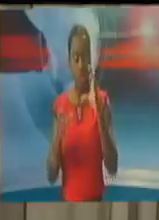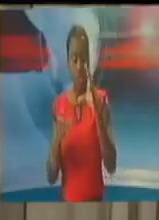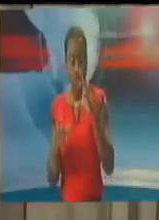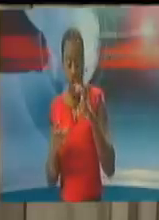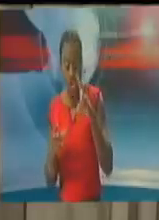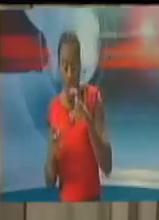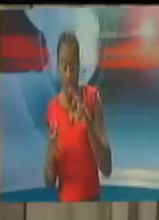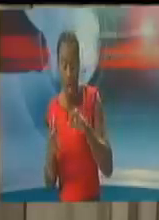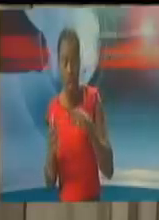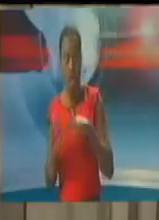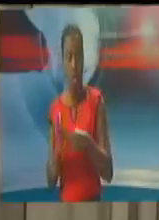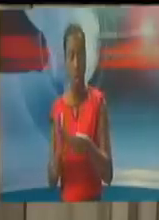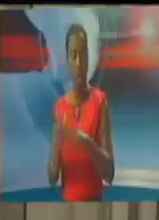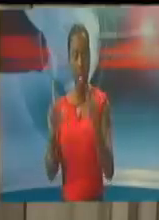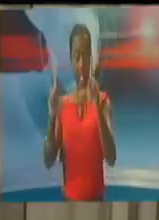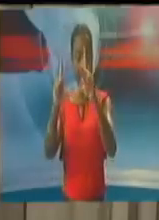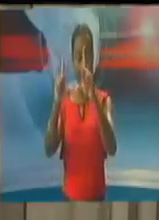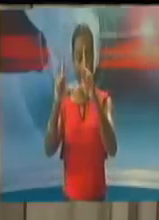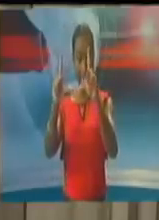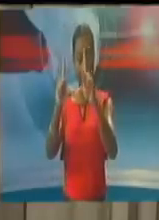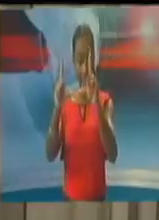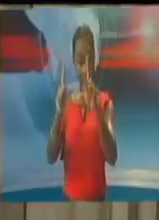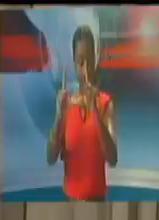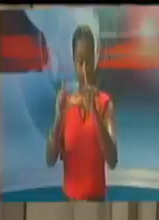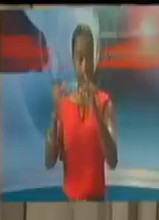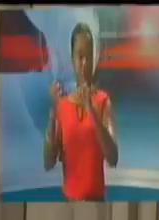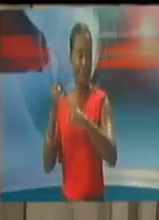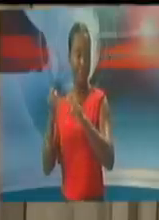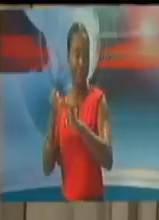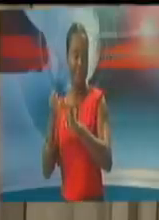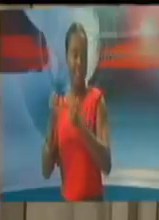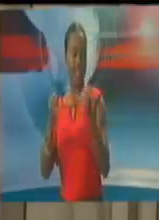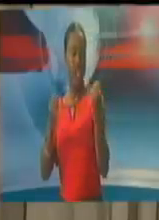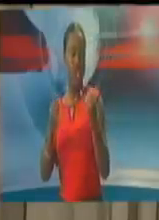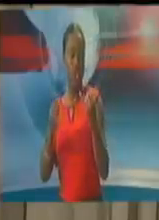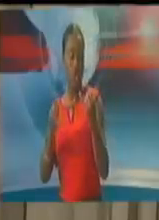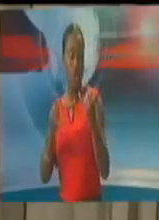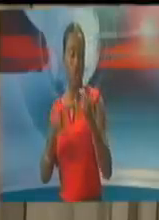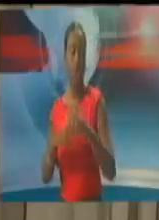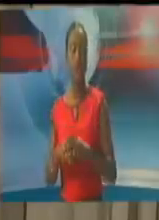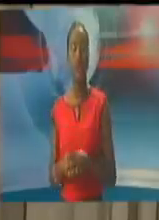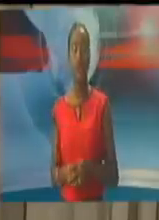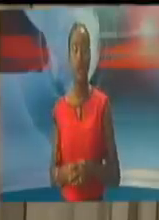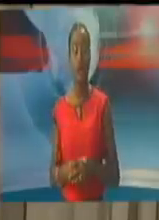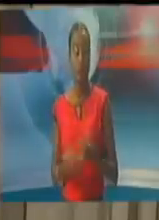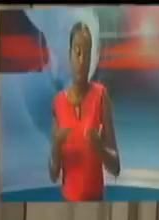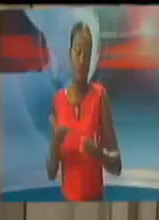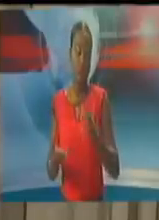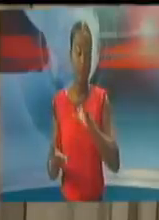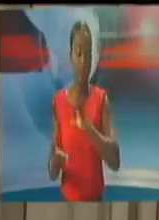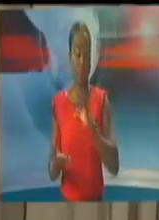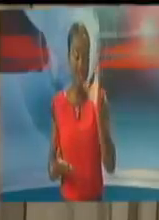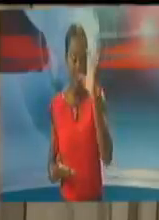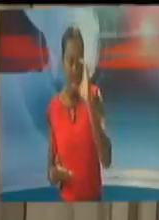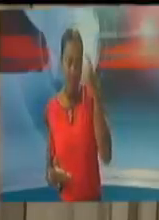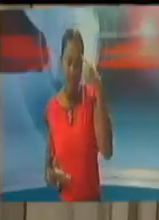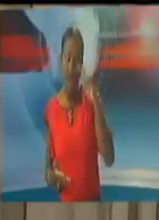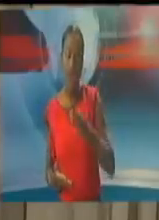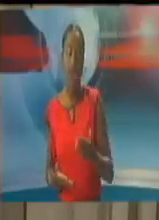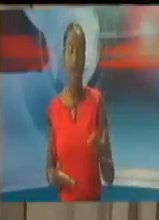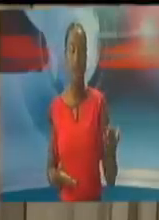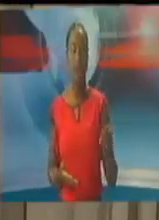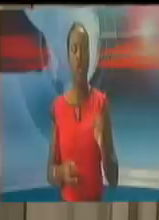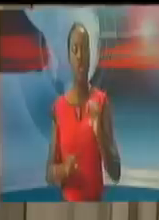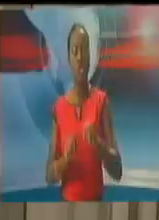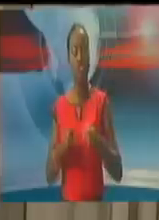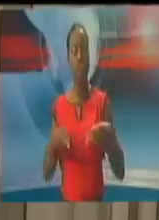or insurance, but also on other occasions when we're looking for something, the police are looking for something in particular. So